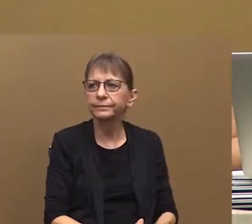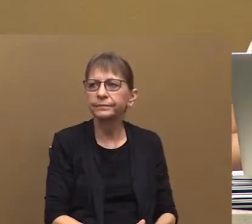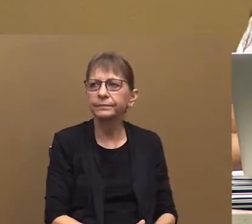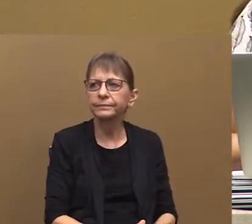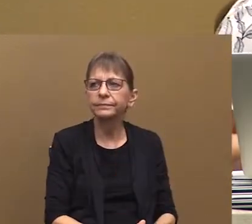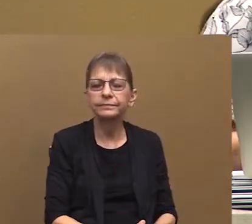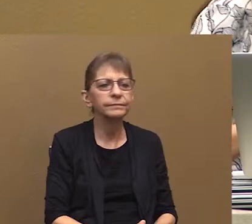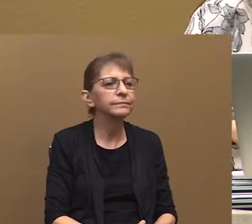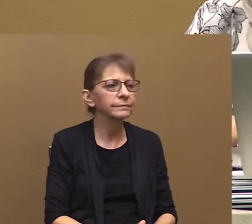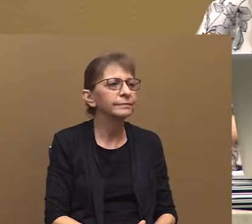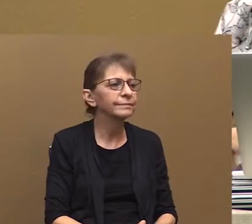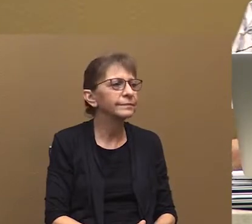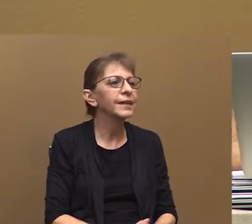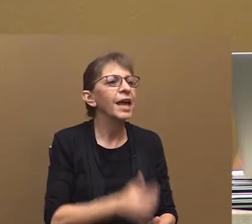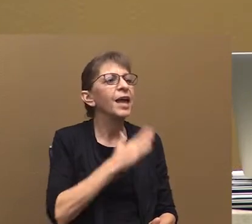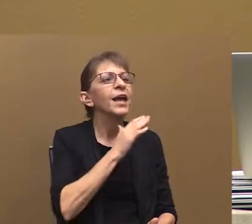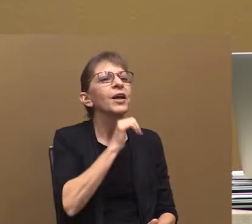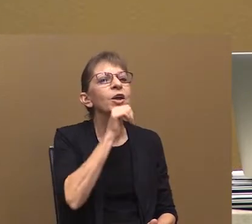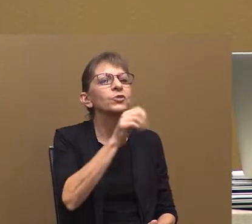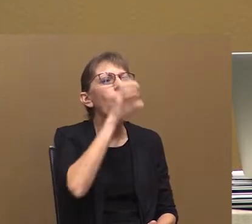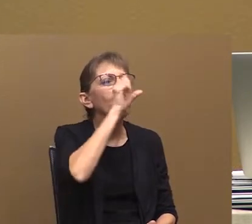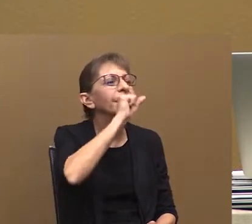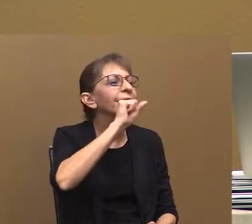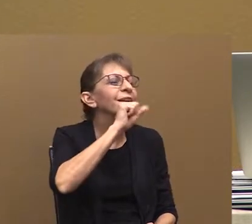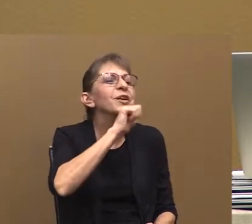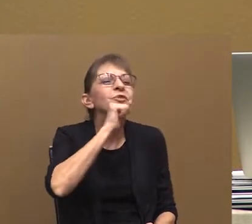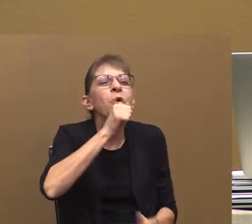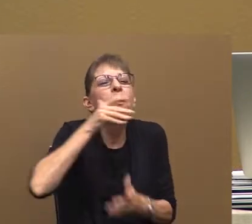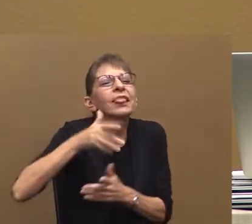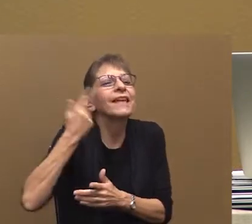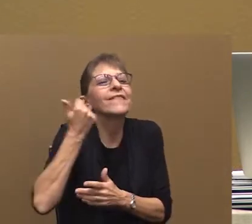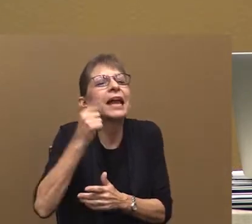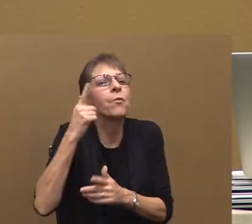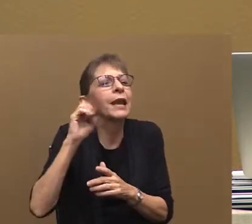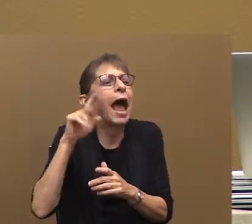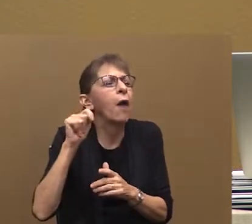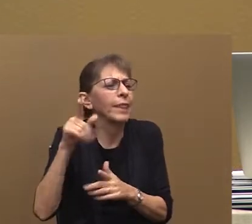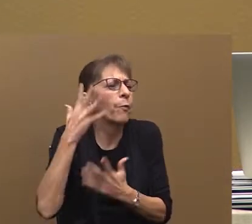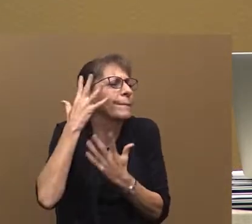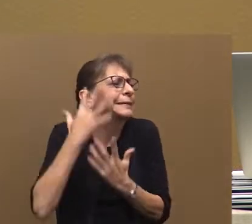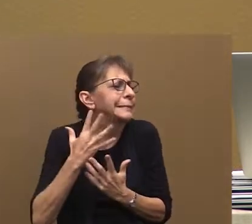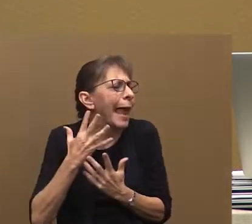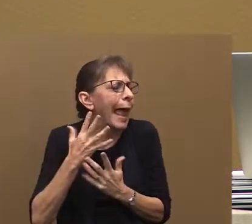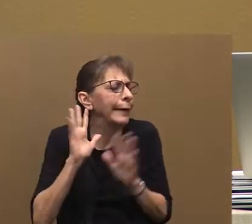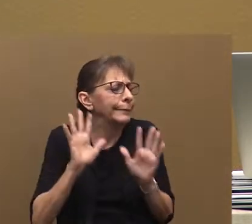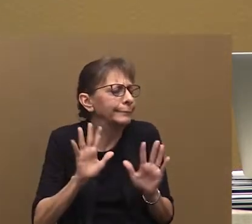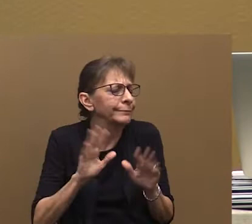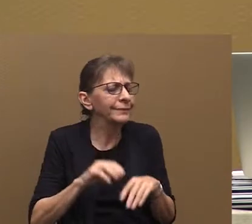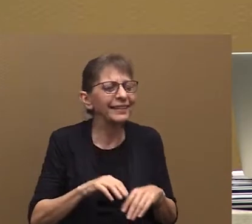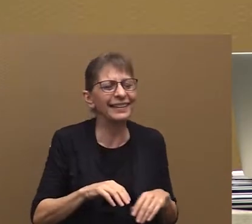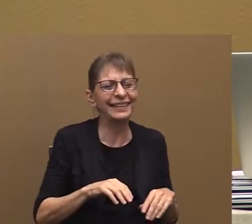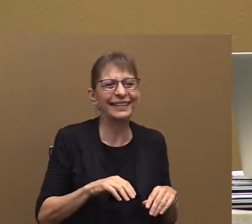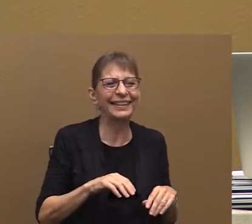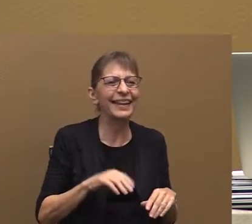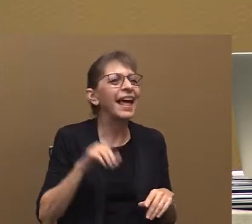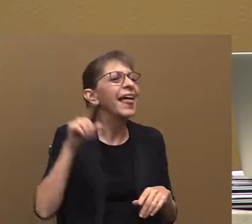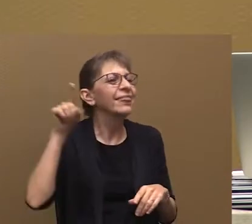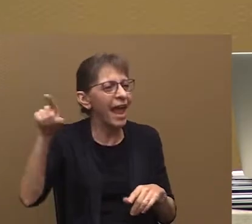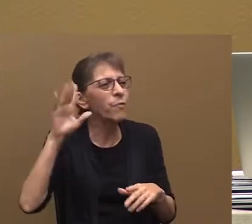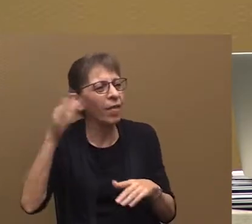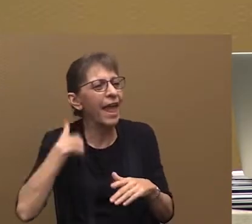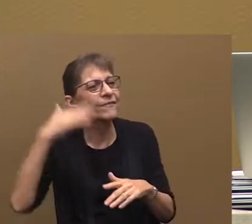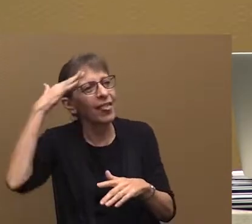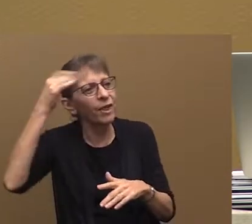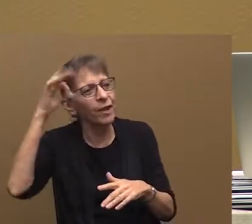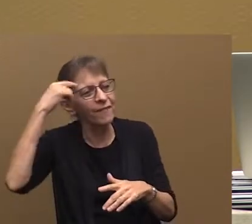that don't leave anybody out, and because they'll be sad, and we need to use theory of mind to think about how they're going to feel if nobody